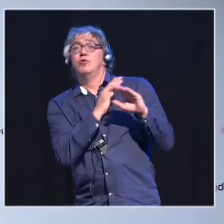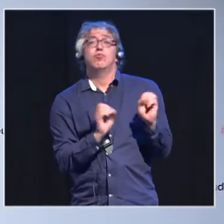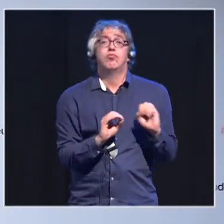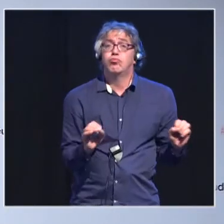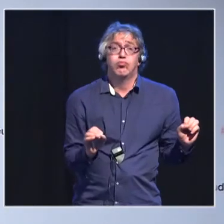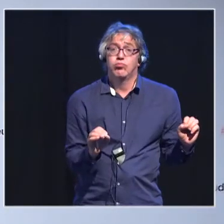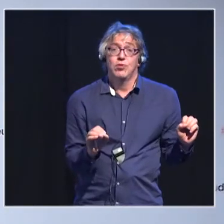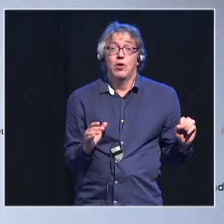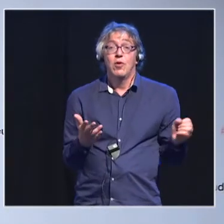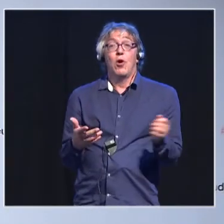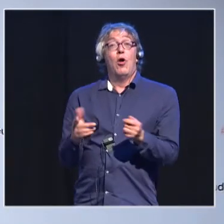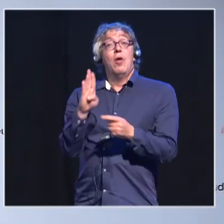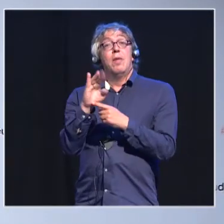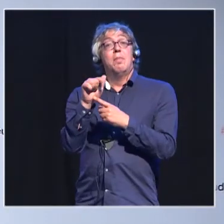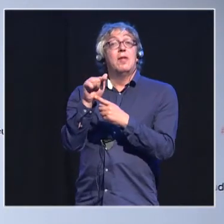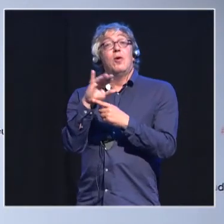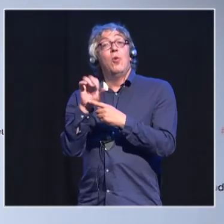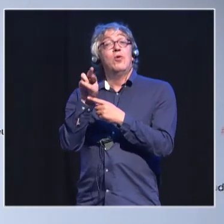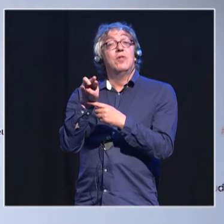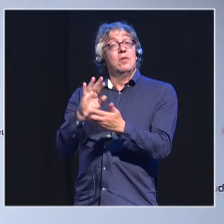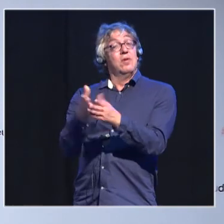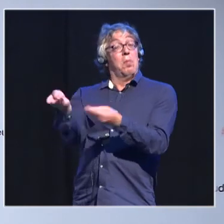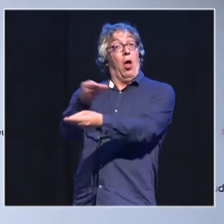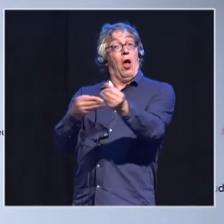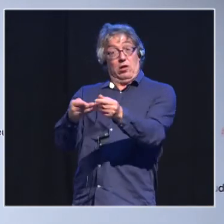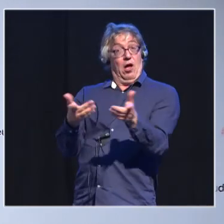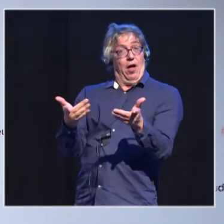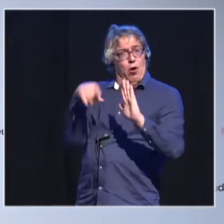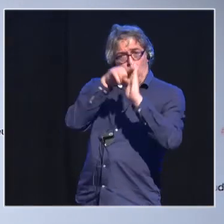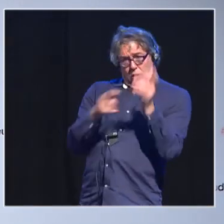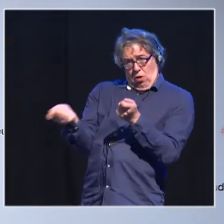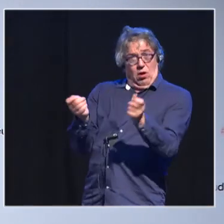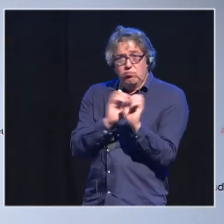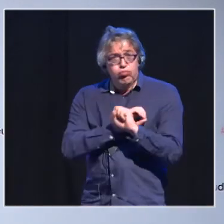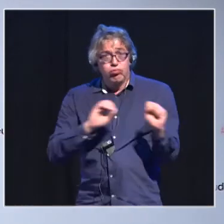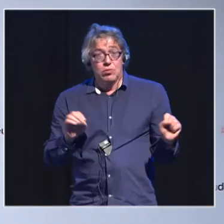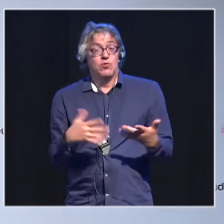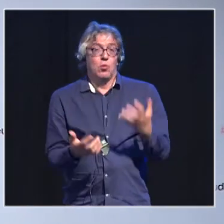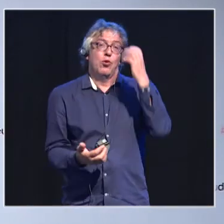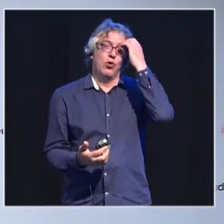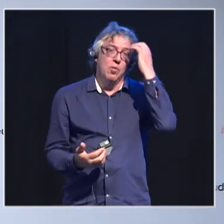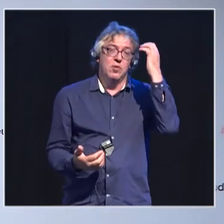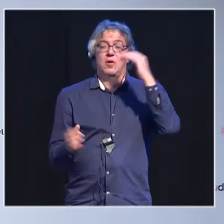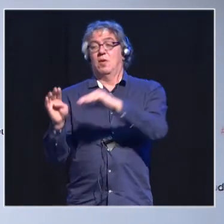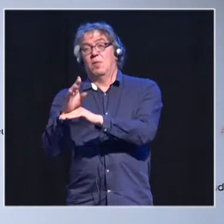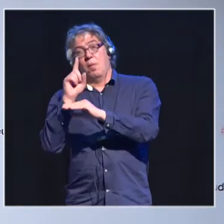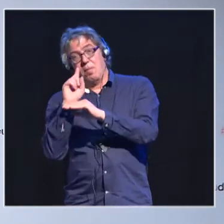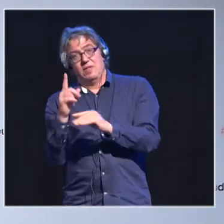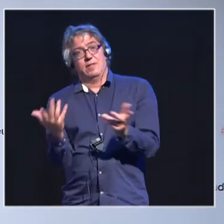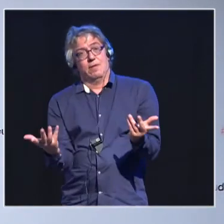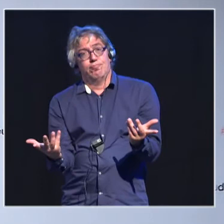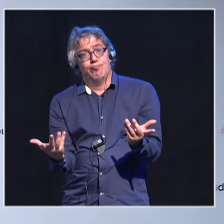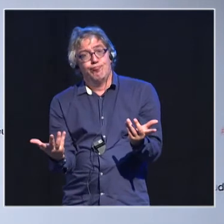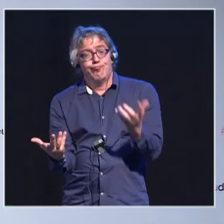markets. So the government and the private sector have to work together. The government has to take the inclusion of the